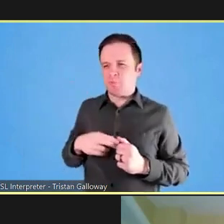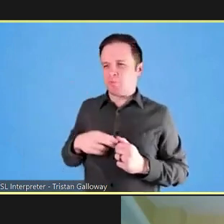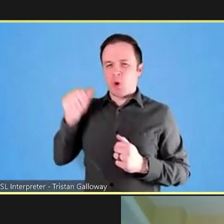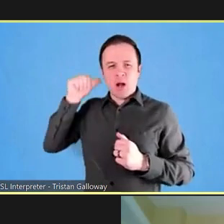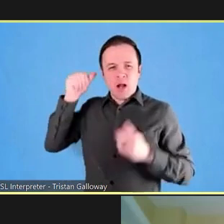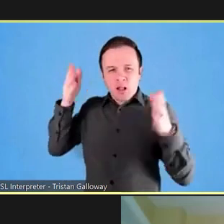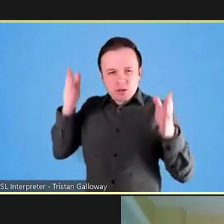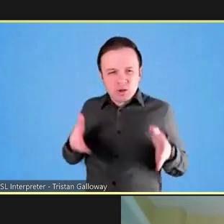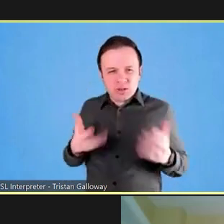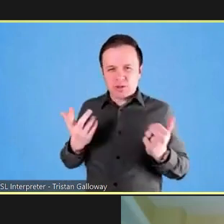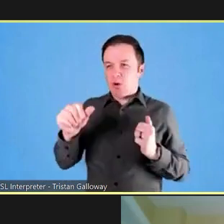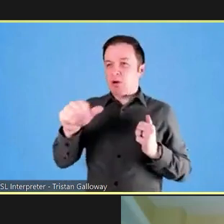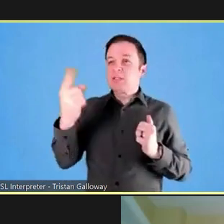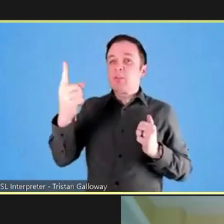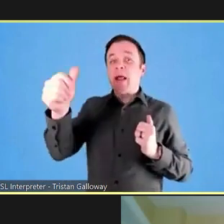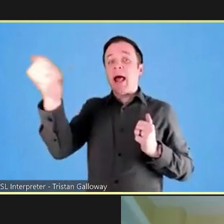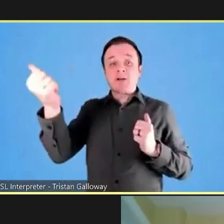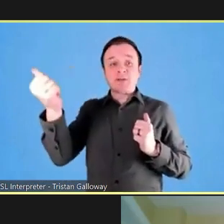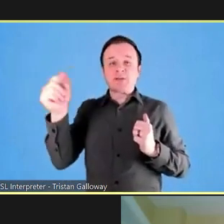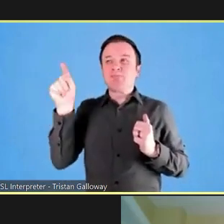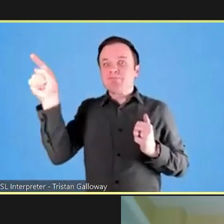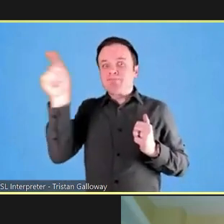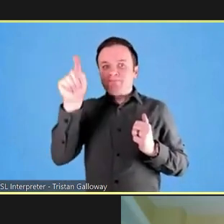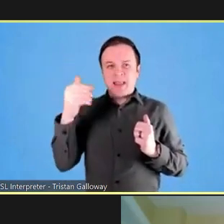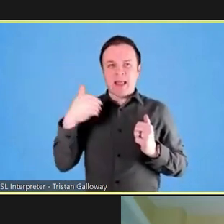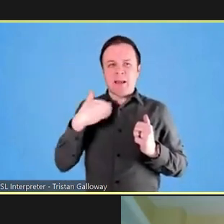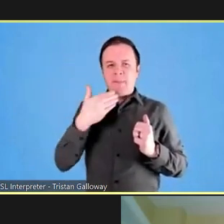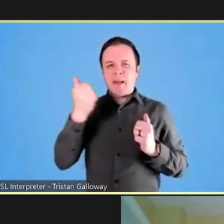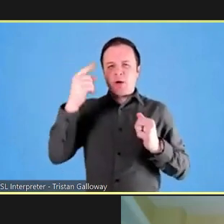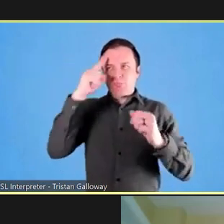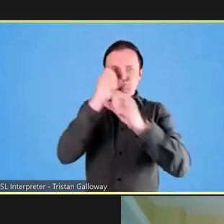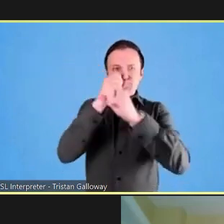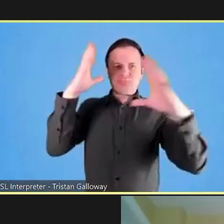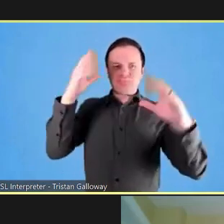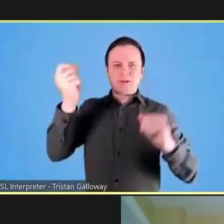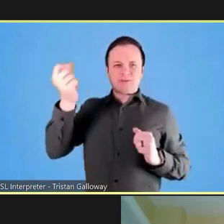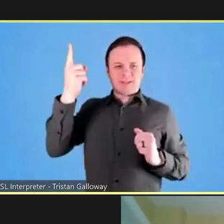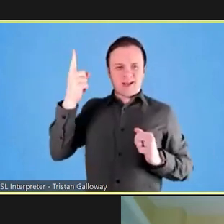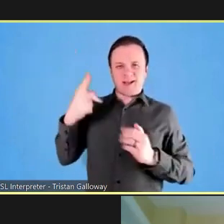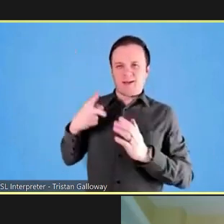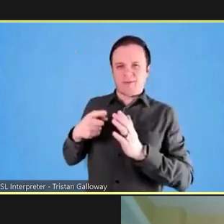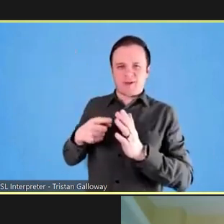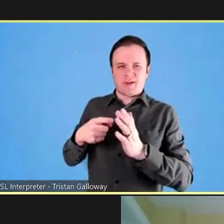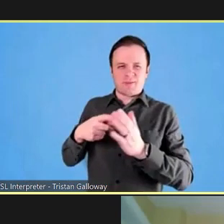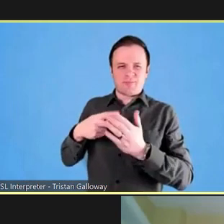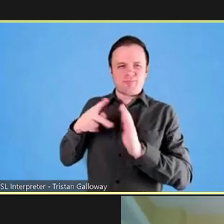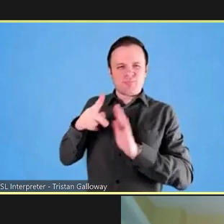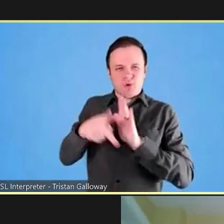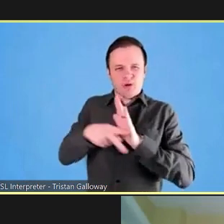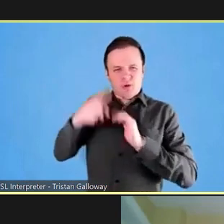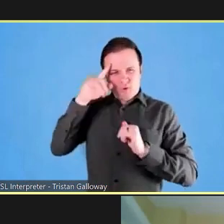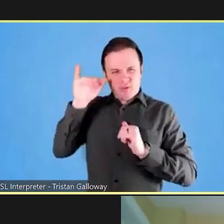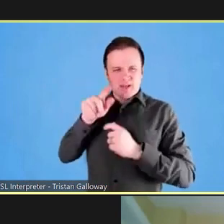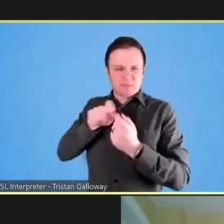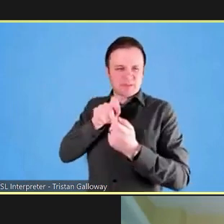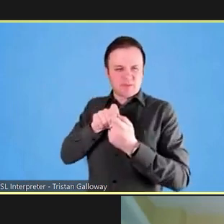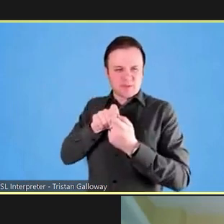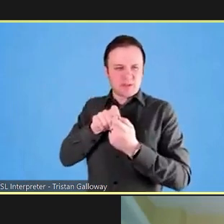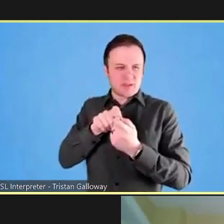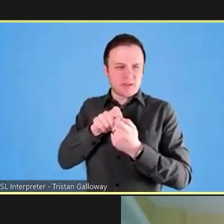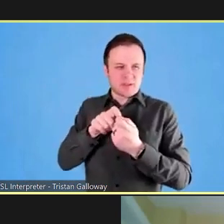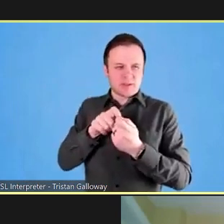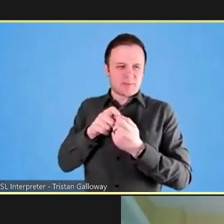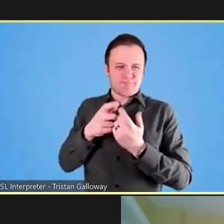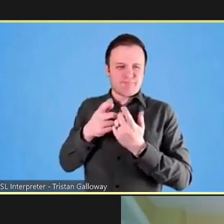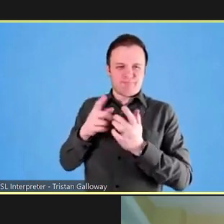or somebody else who may have a better idea of what the protocols were for that particular policy